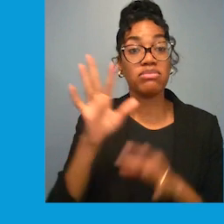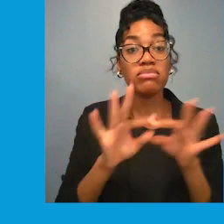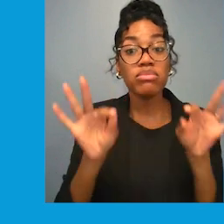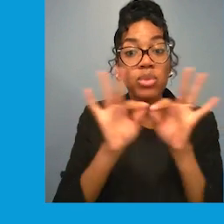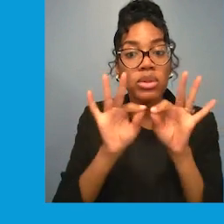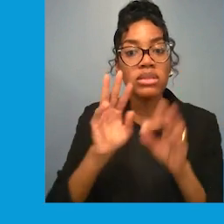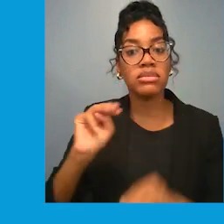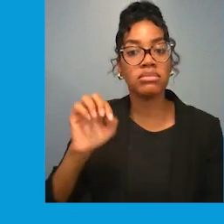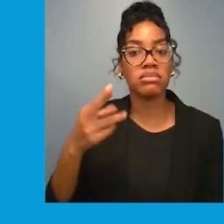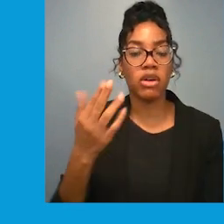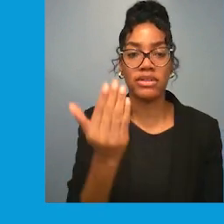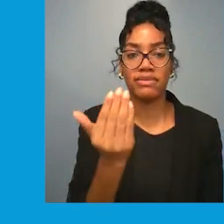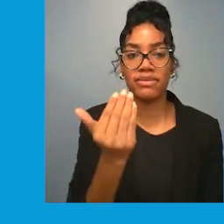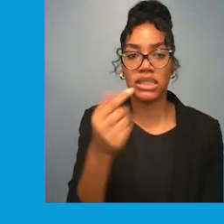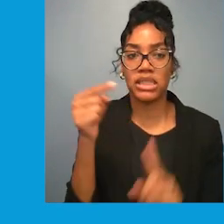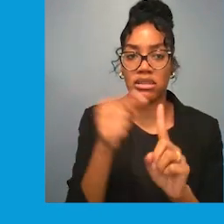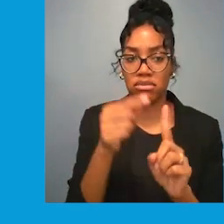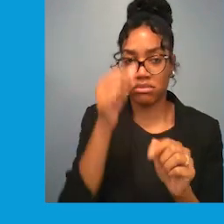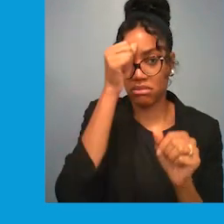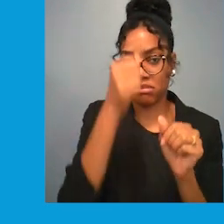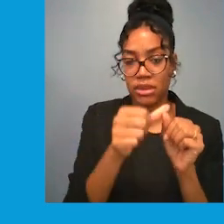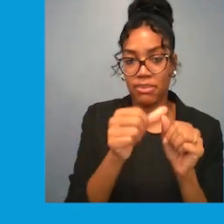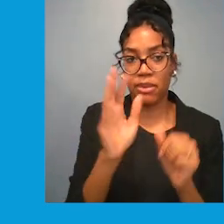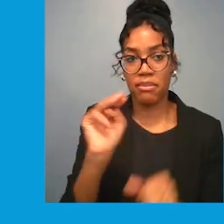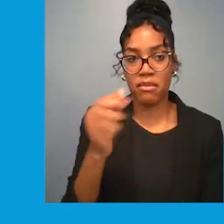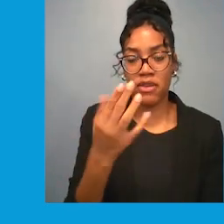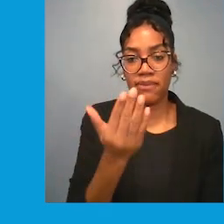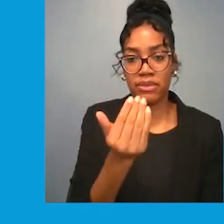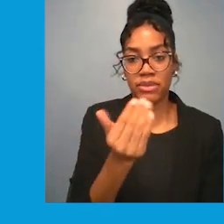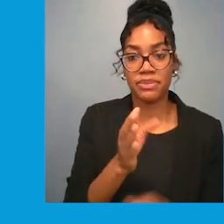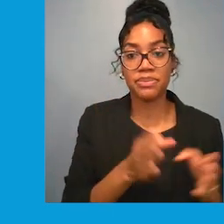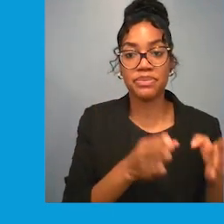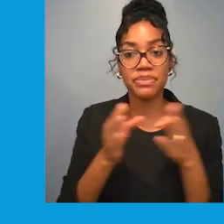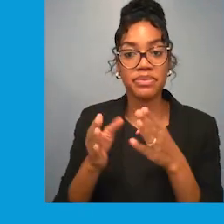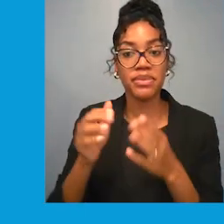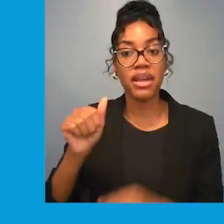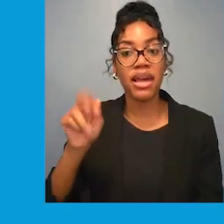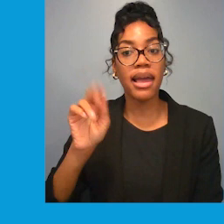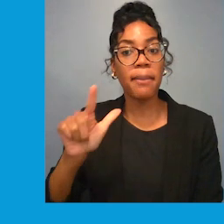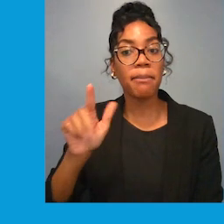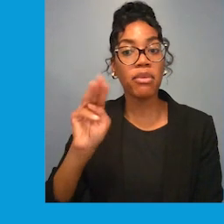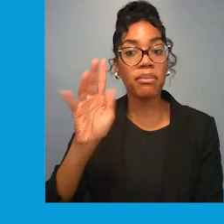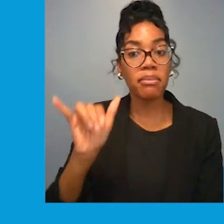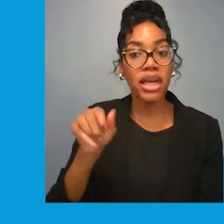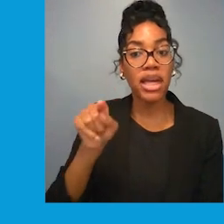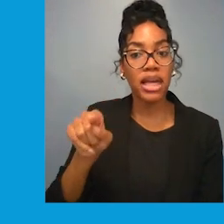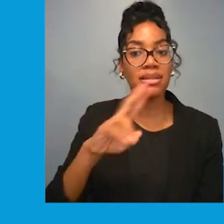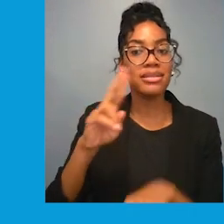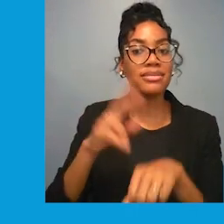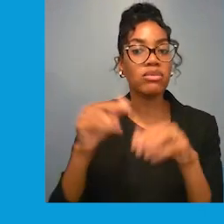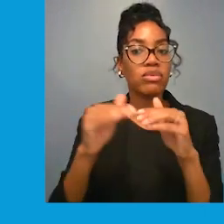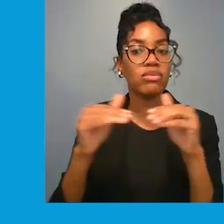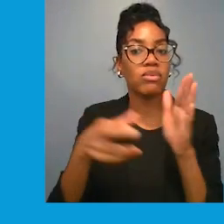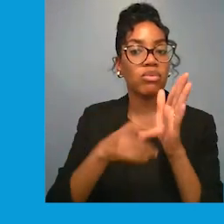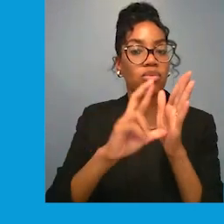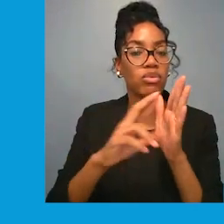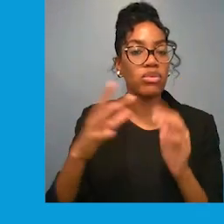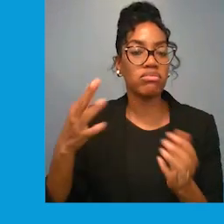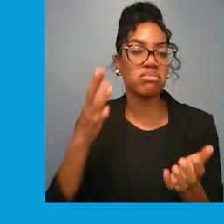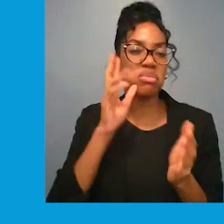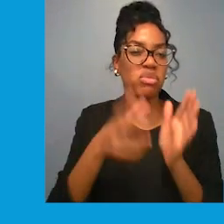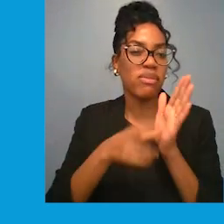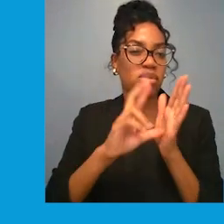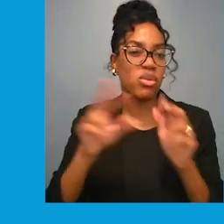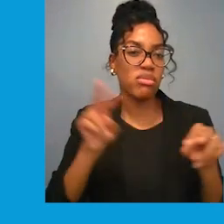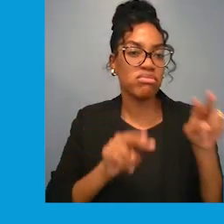director. Then in April and May, the national office reviews the application materials. And then in June, the National Sea Grant